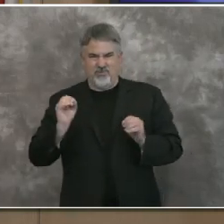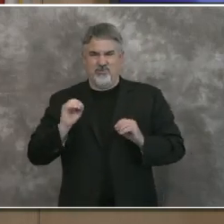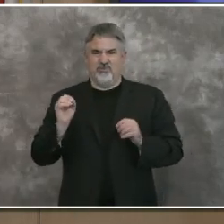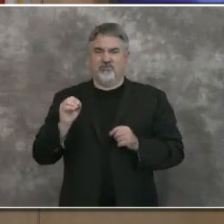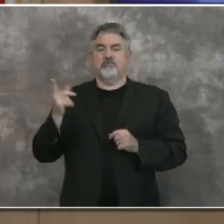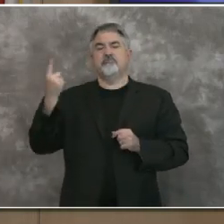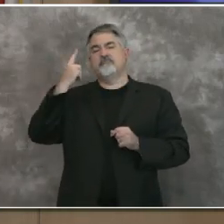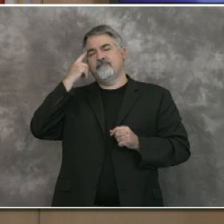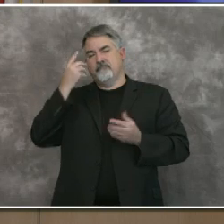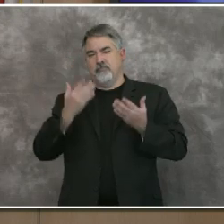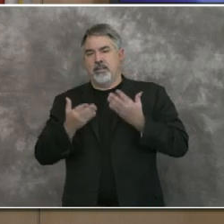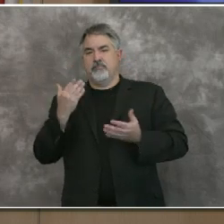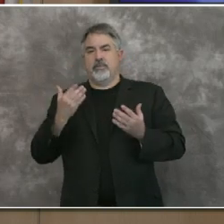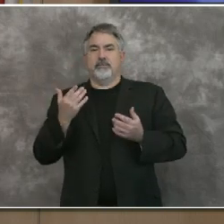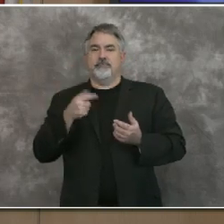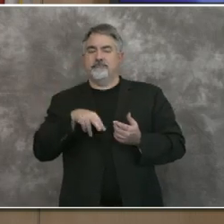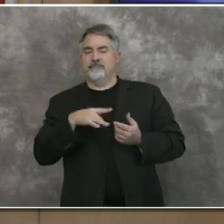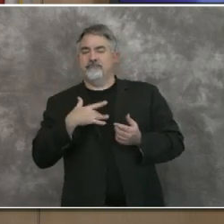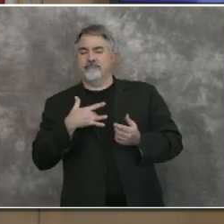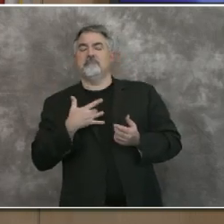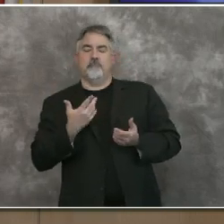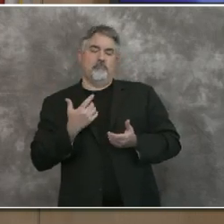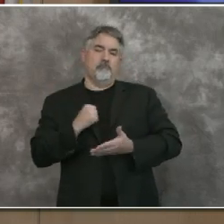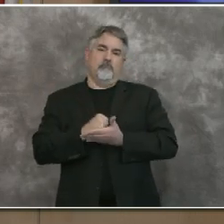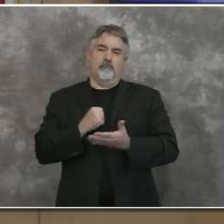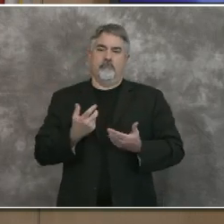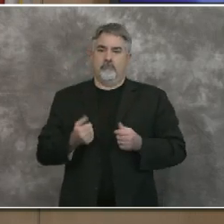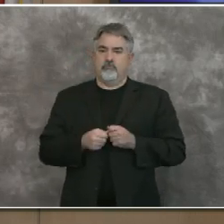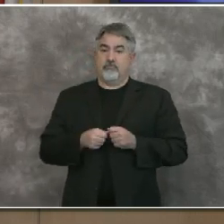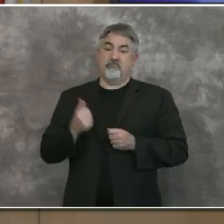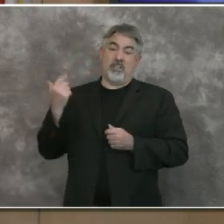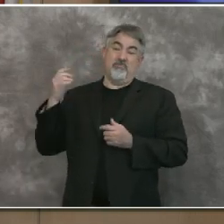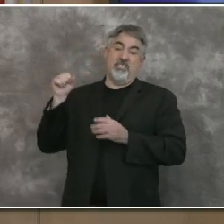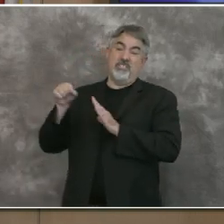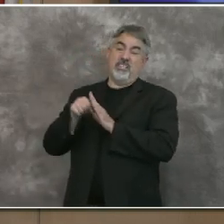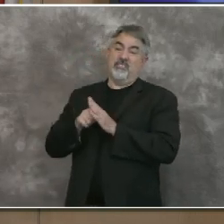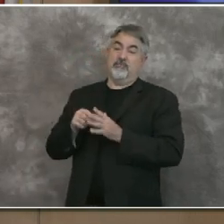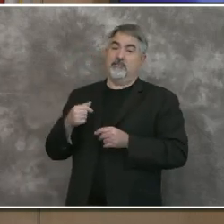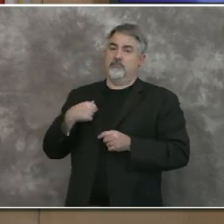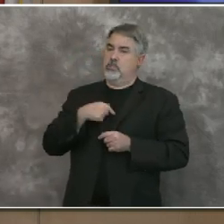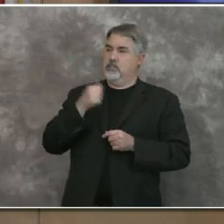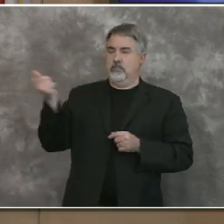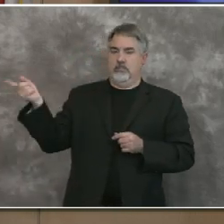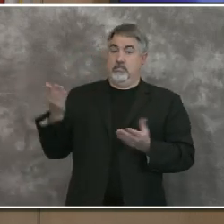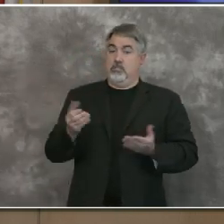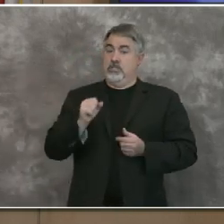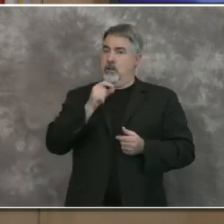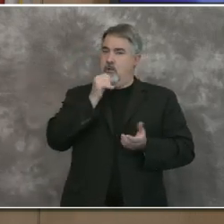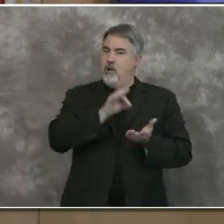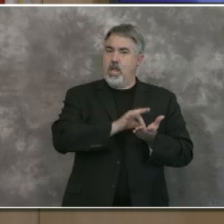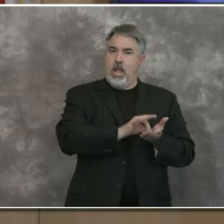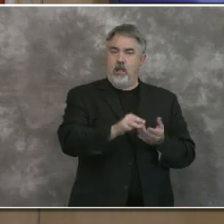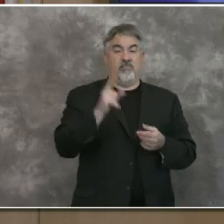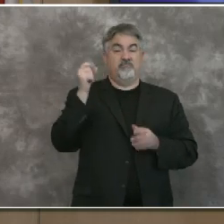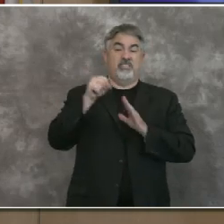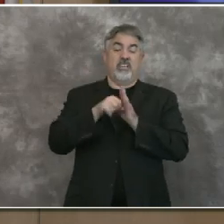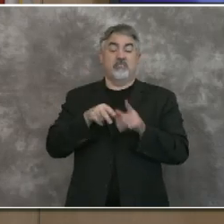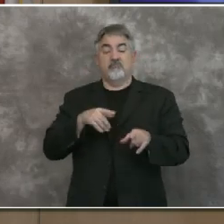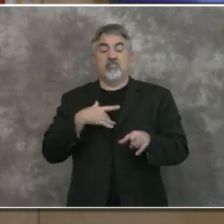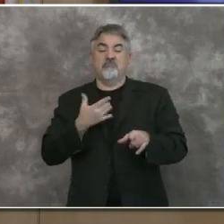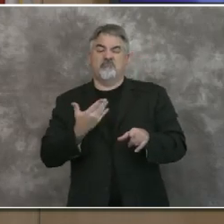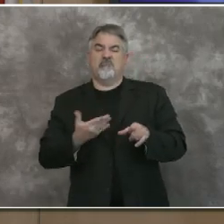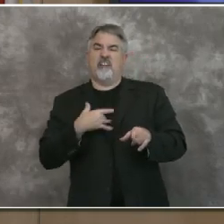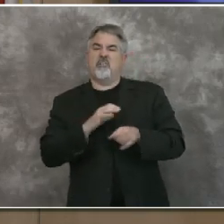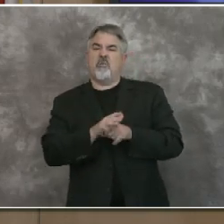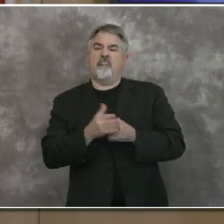and they may be counted in the state numbers, but they are not counted in the cases that we report here at the county. All right, thank you. And